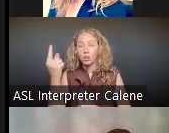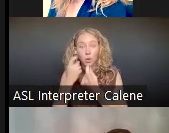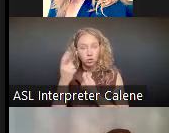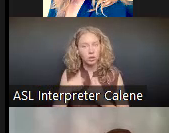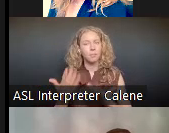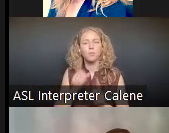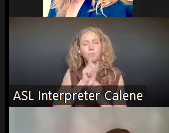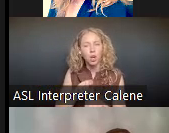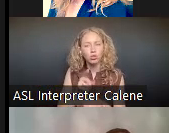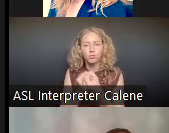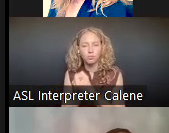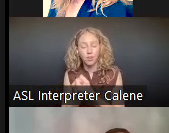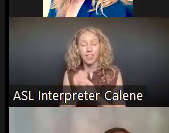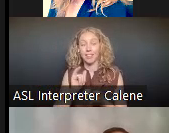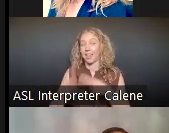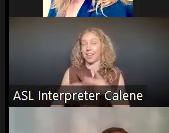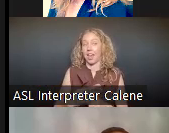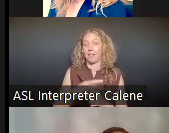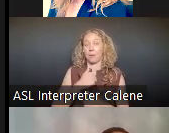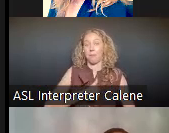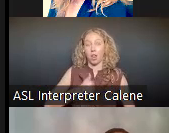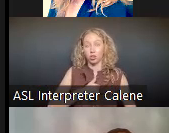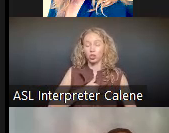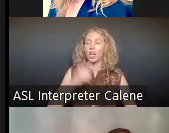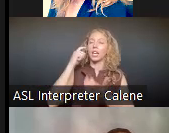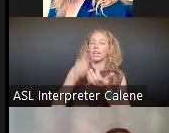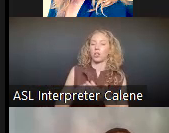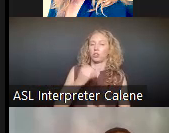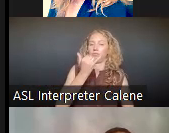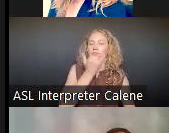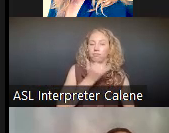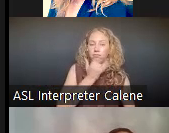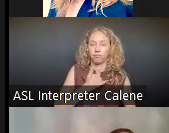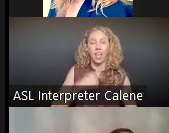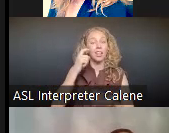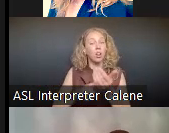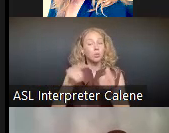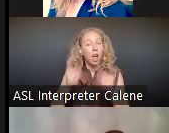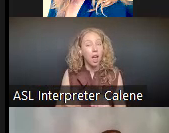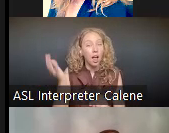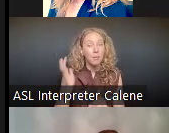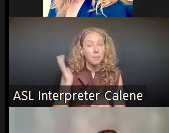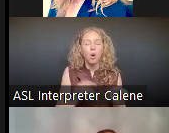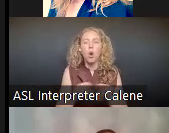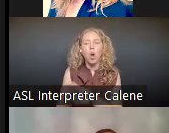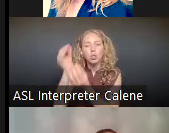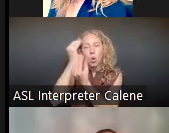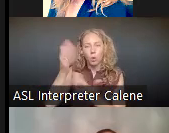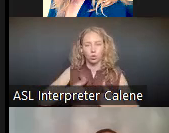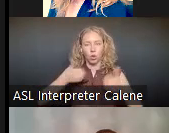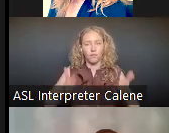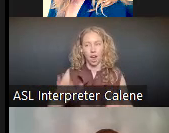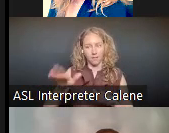type of apology, again, acknowledges the error, acknowledges what happened, but also lets a survivor know, hey,